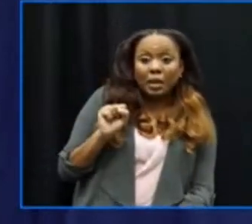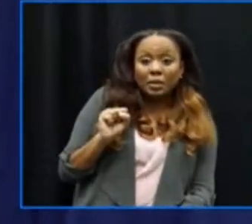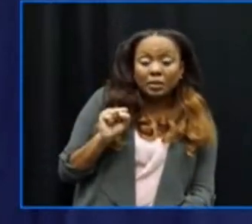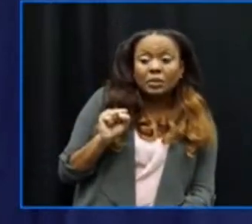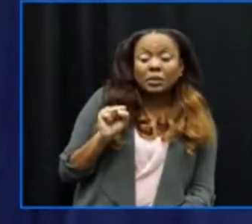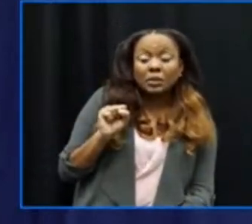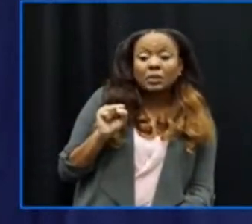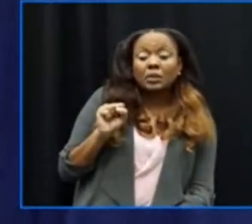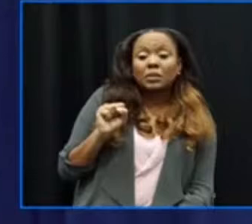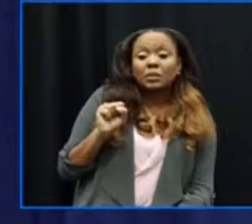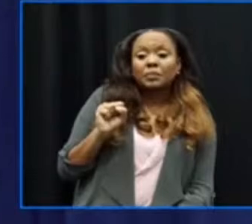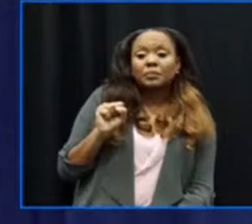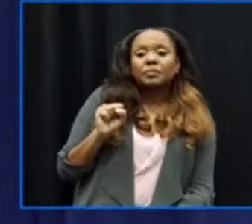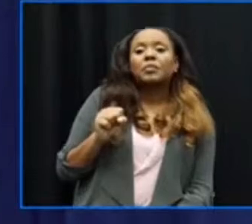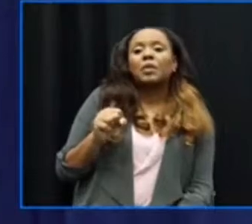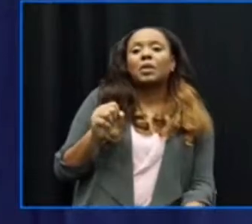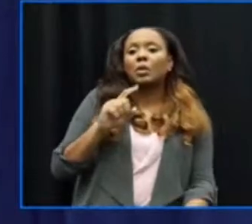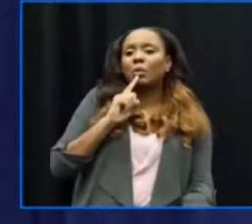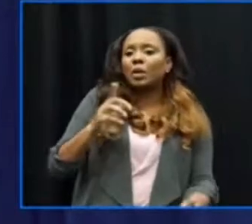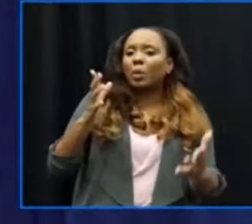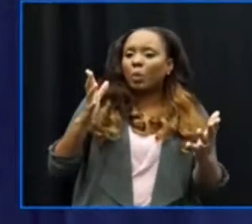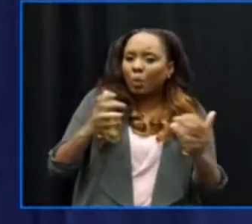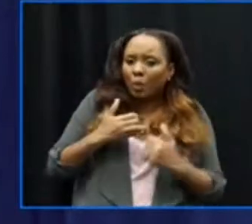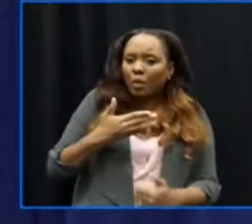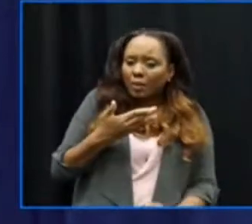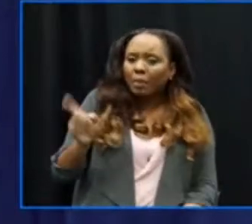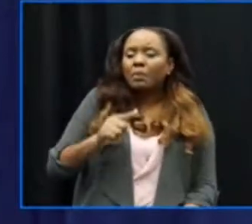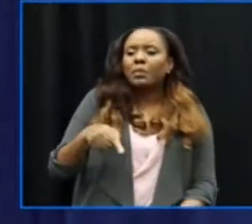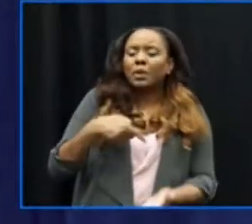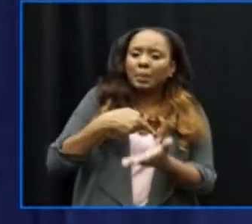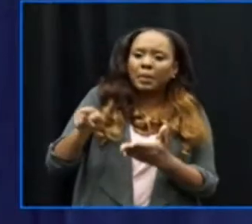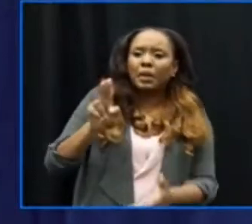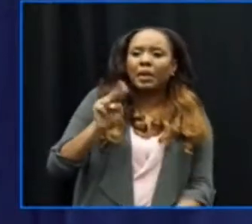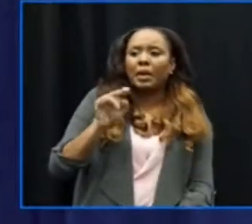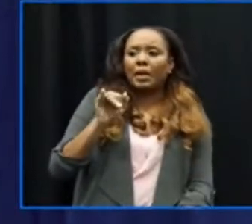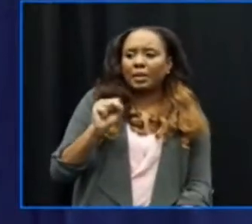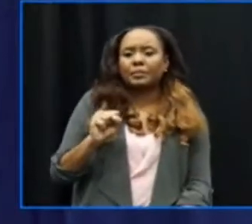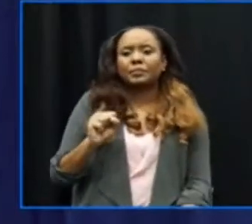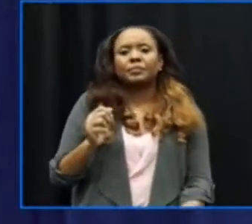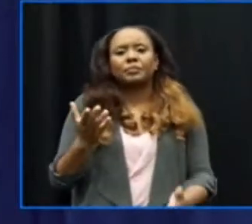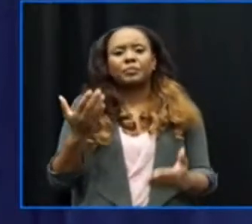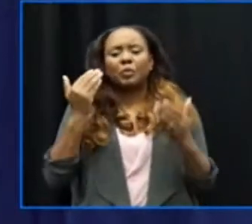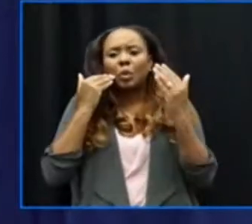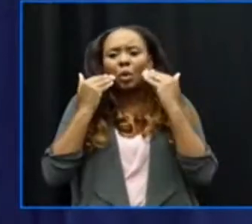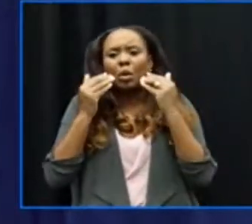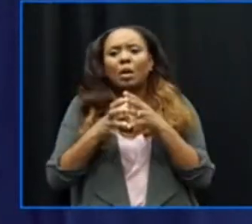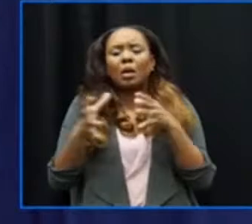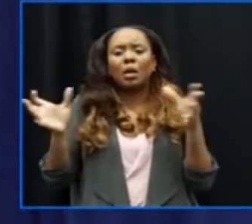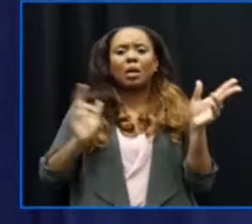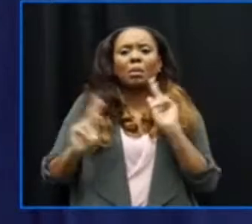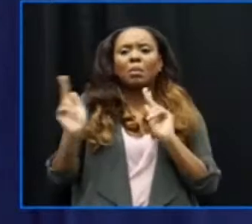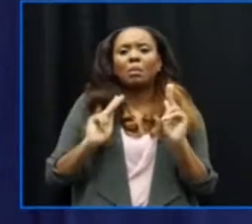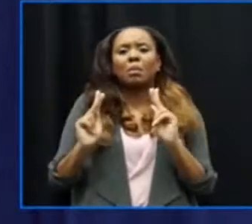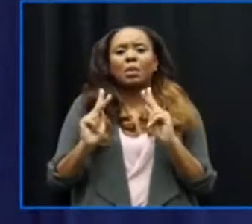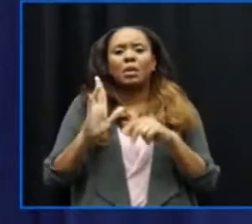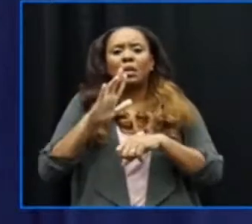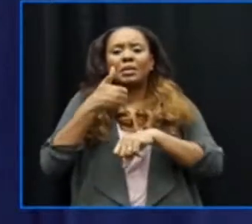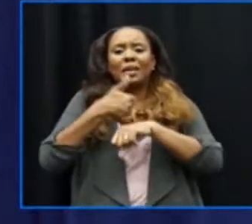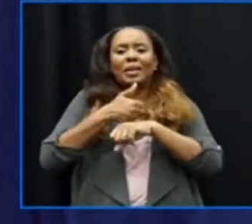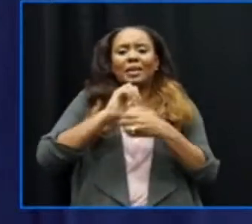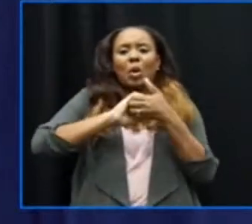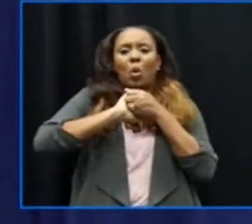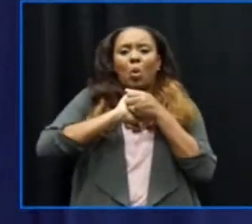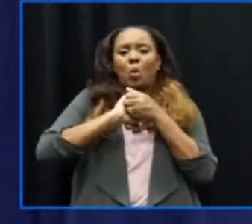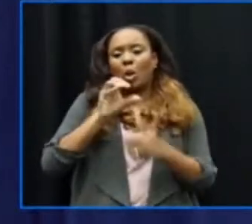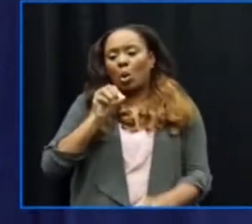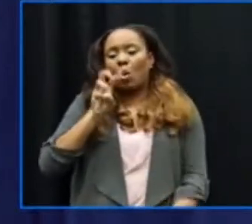old age do so. What we have is a challenge where we have a lot of self-employed people, informal sector workers, who are a growing